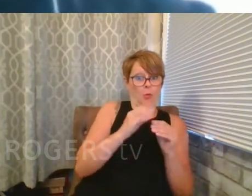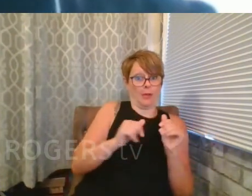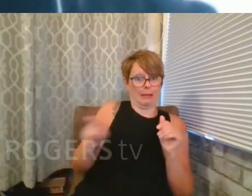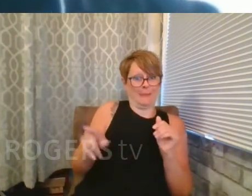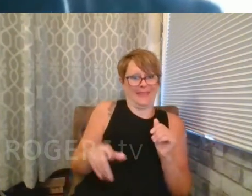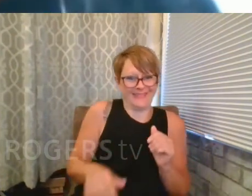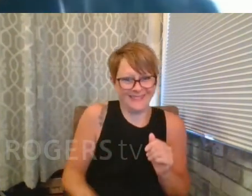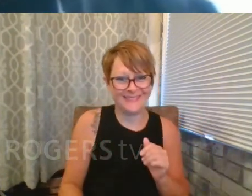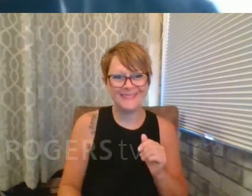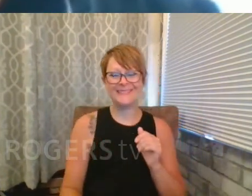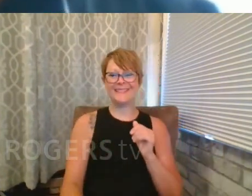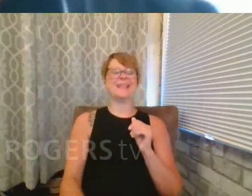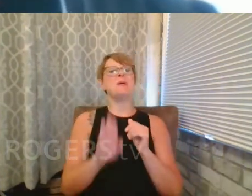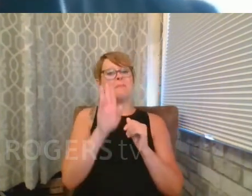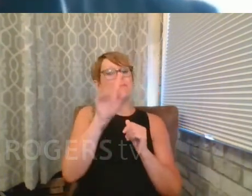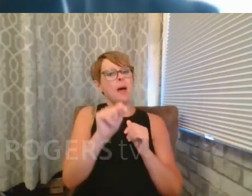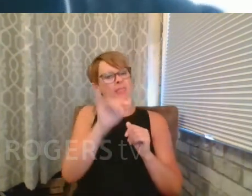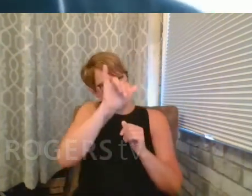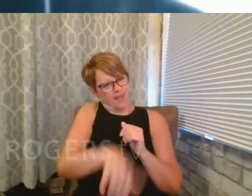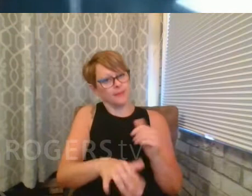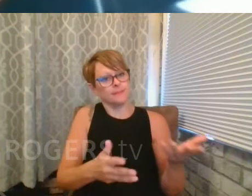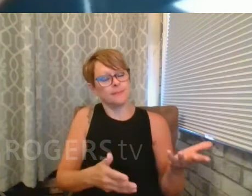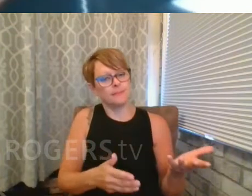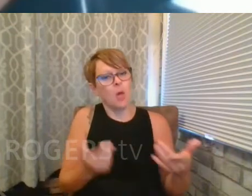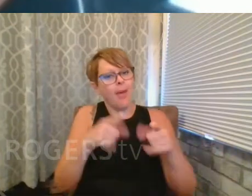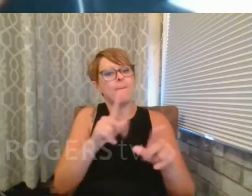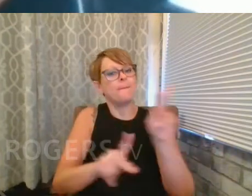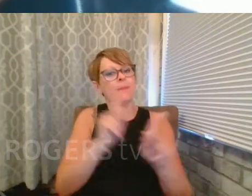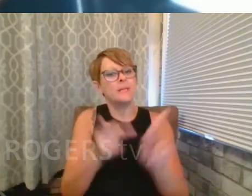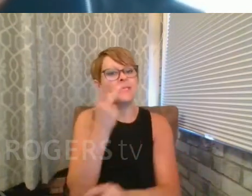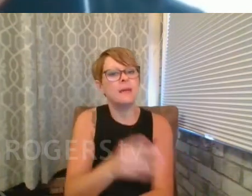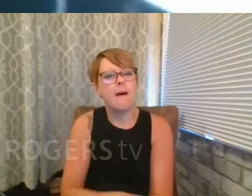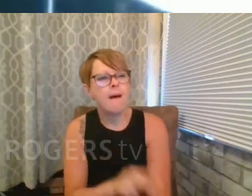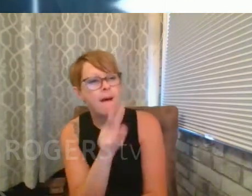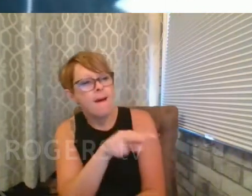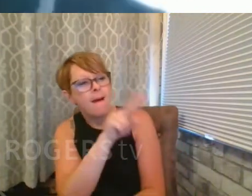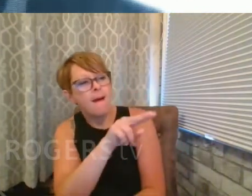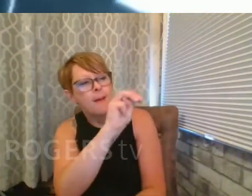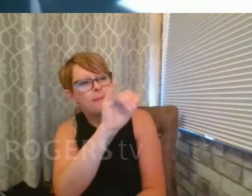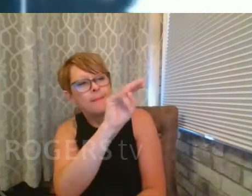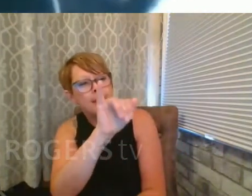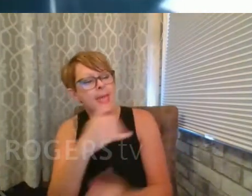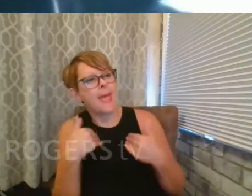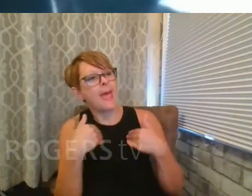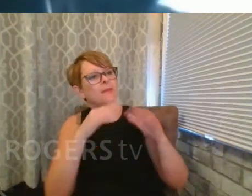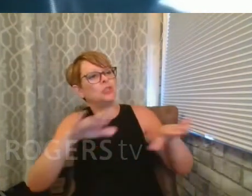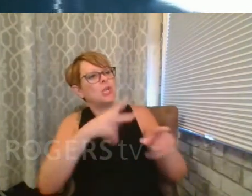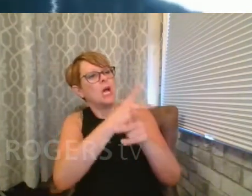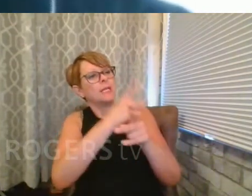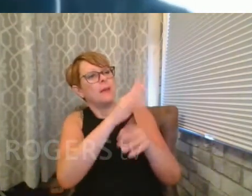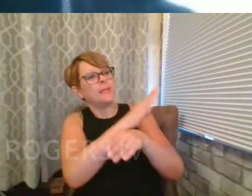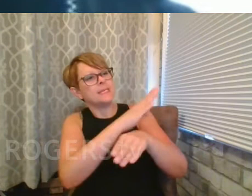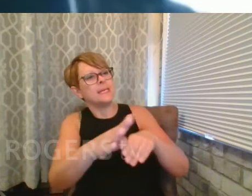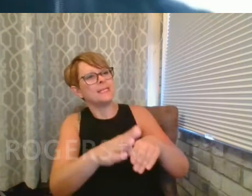But that's one thing. What happens is people see, okay, Minnie runs a childcare business. Why don't we all do it? It doesn't work like